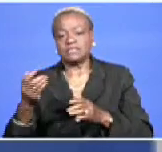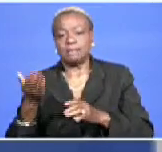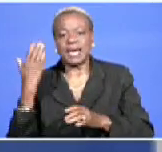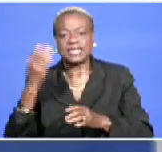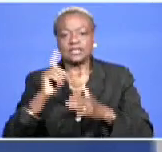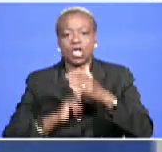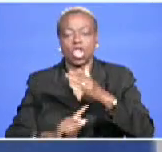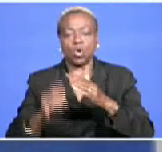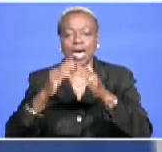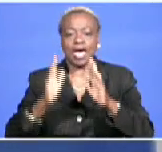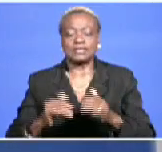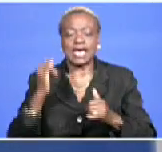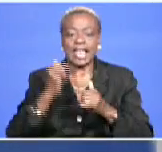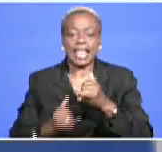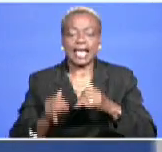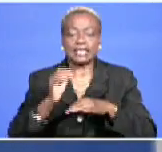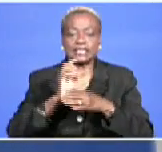the Senate has adjourned sign he died